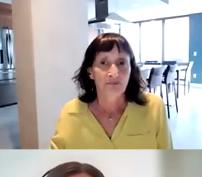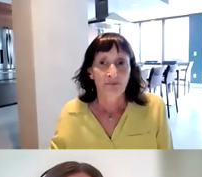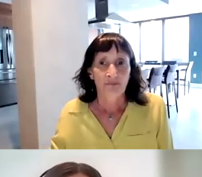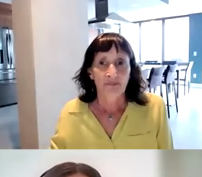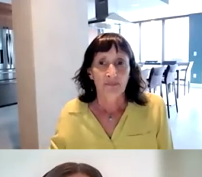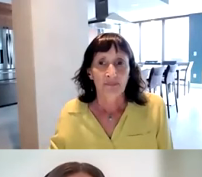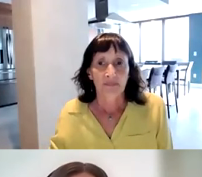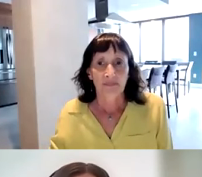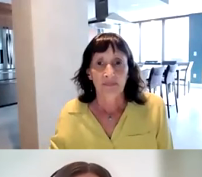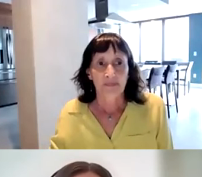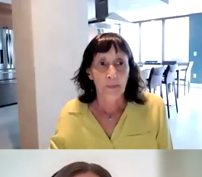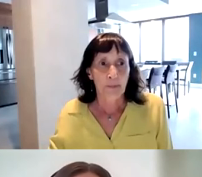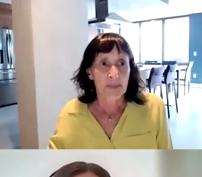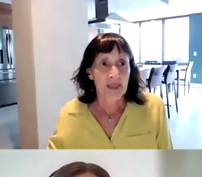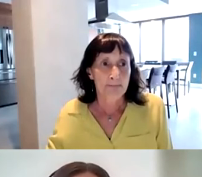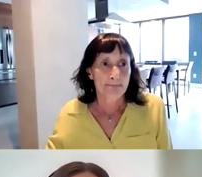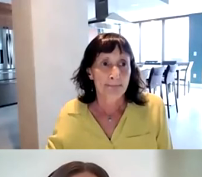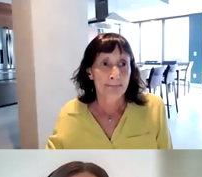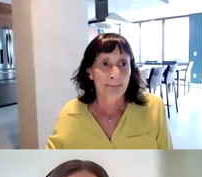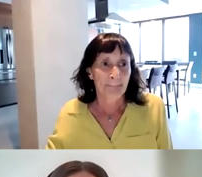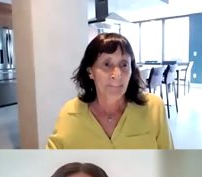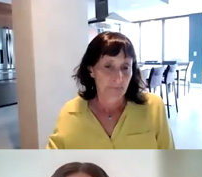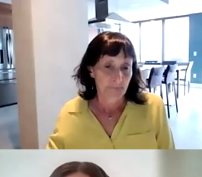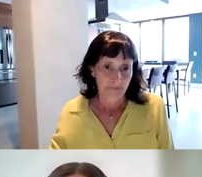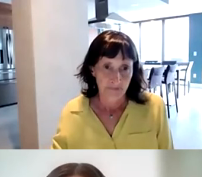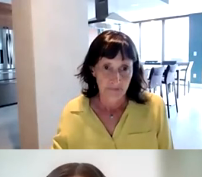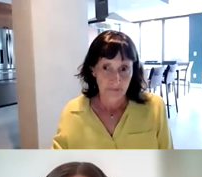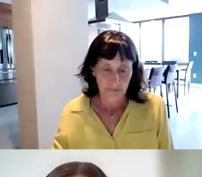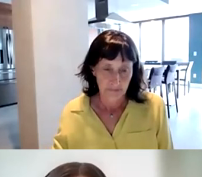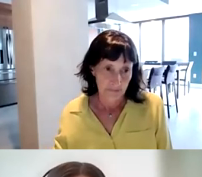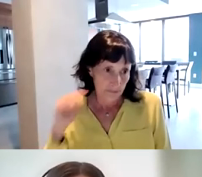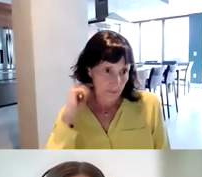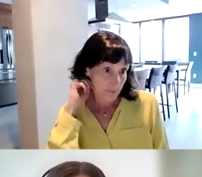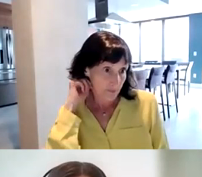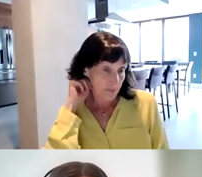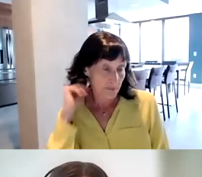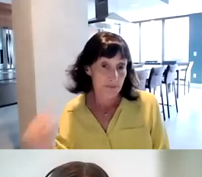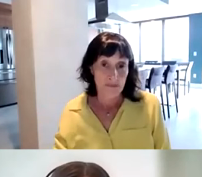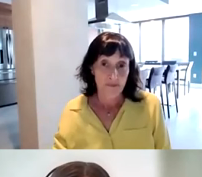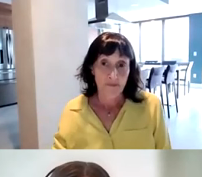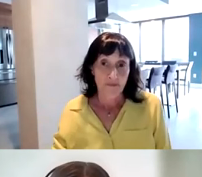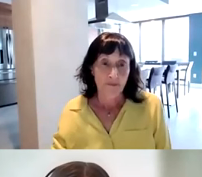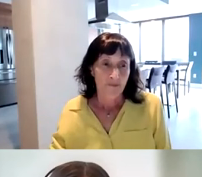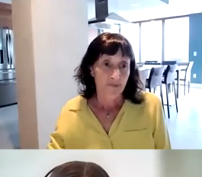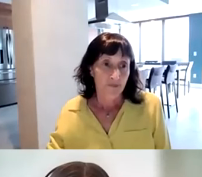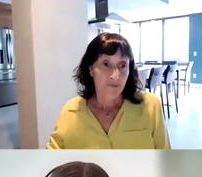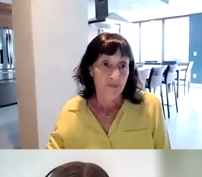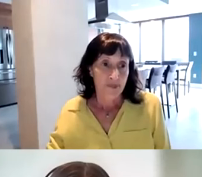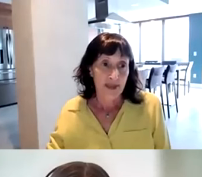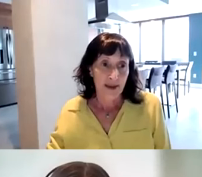on trauma-informed, whole person, whole family care. So Diana, I'll turn it over to you. Thank you.